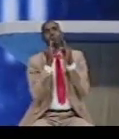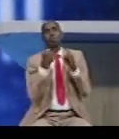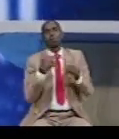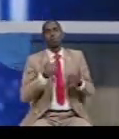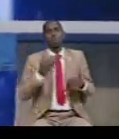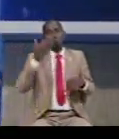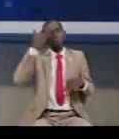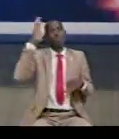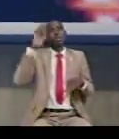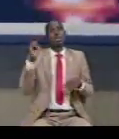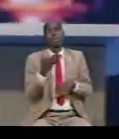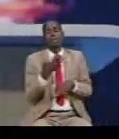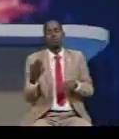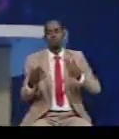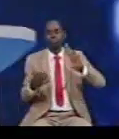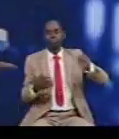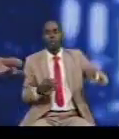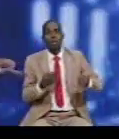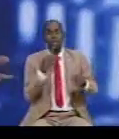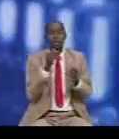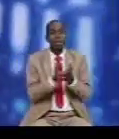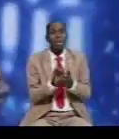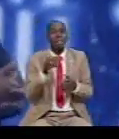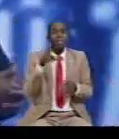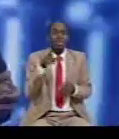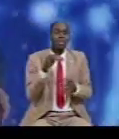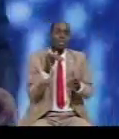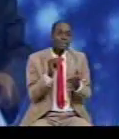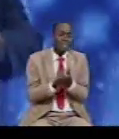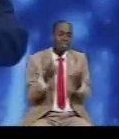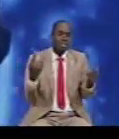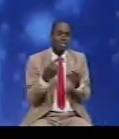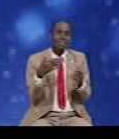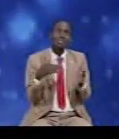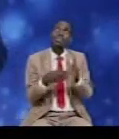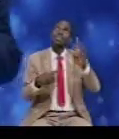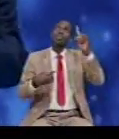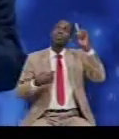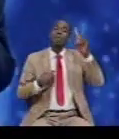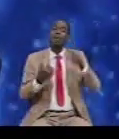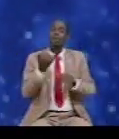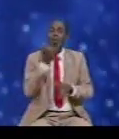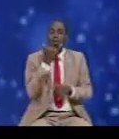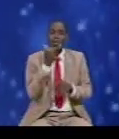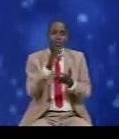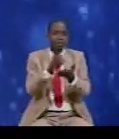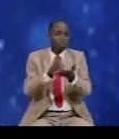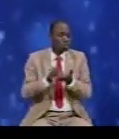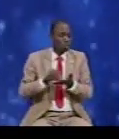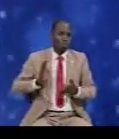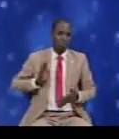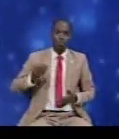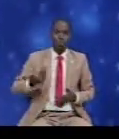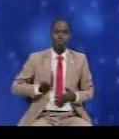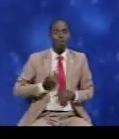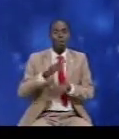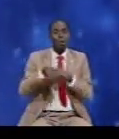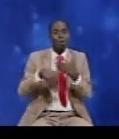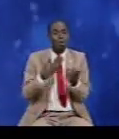that sinneth against me wrongeth his own soul. All they that hate